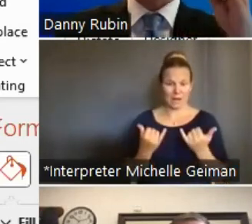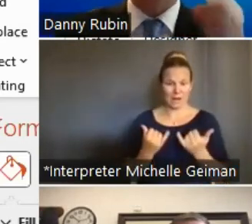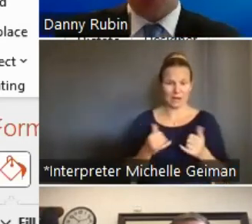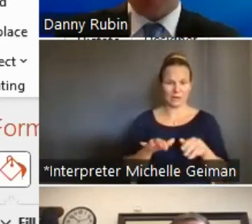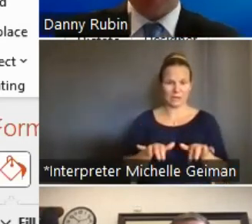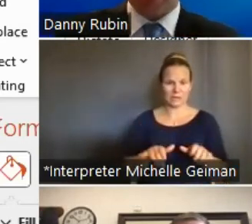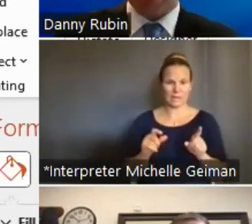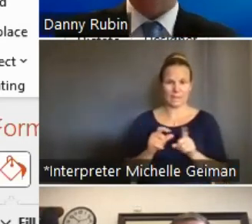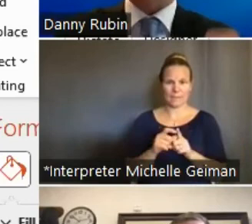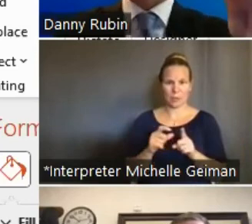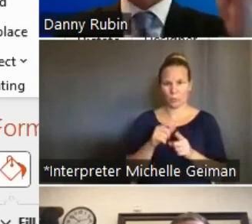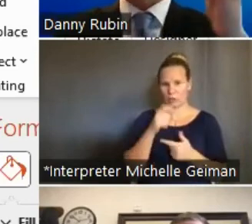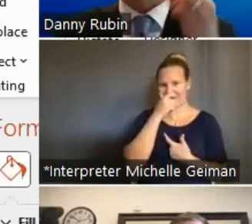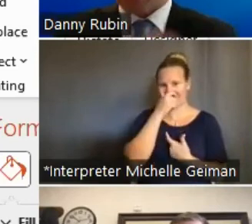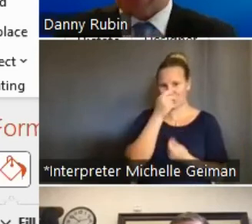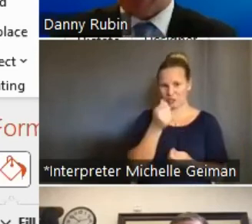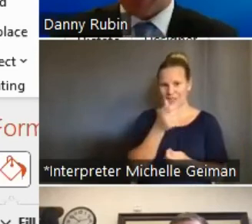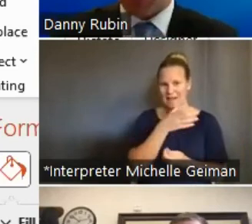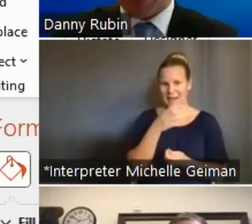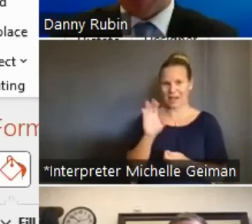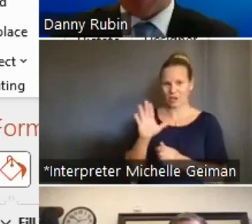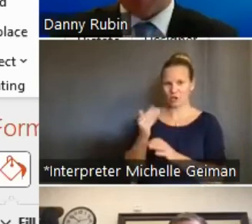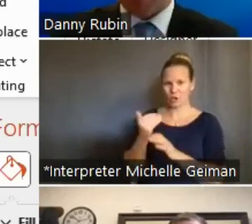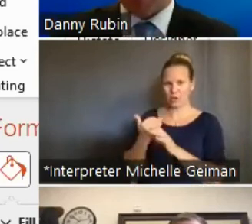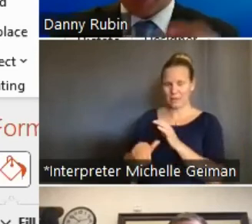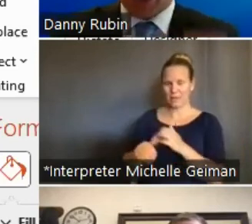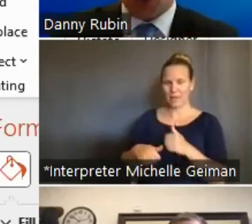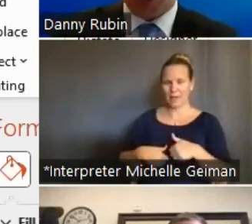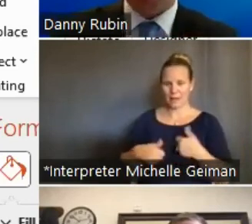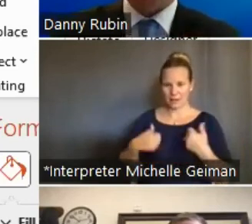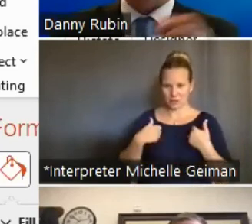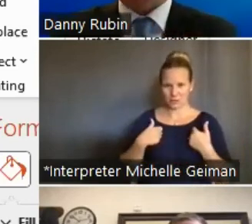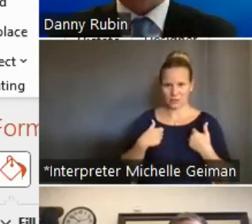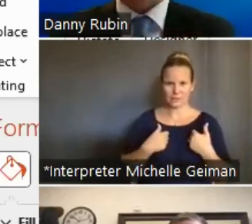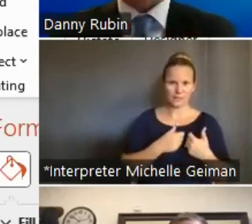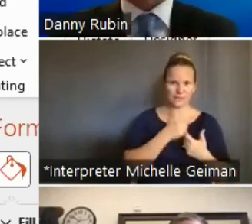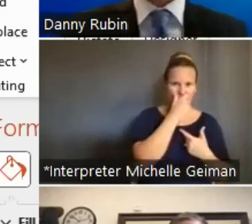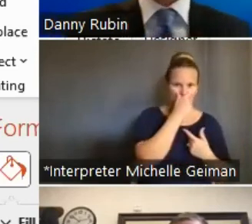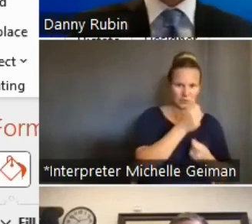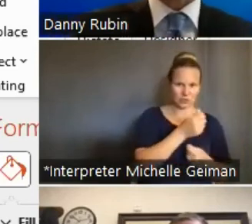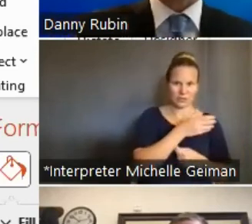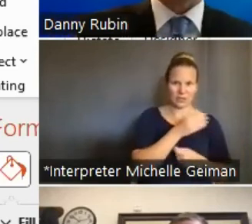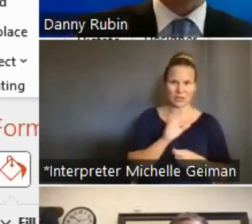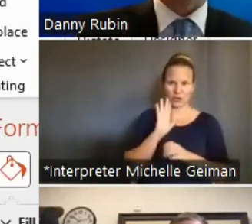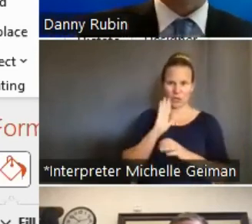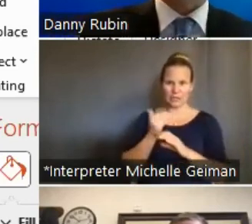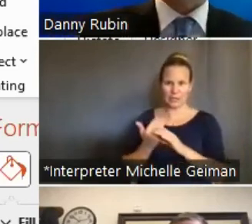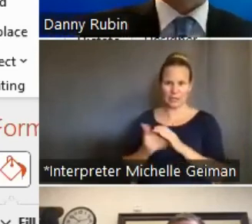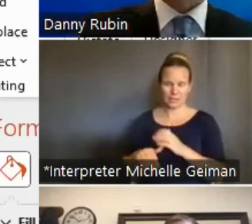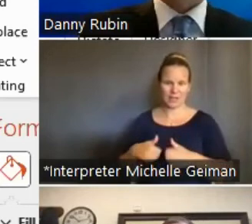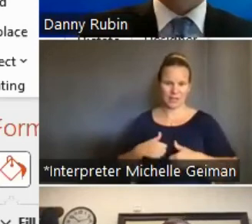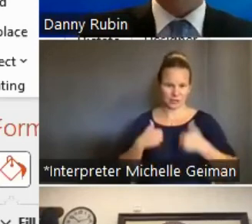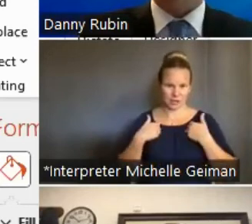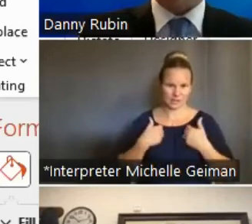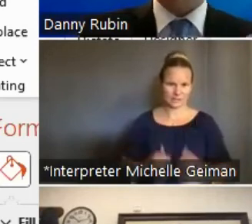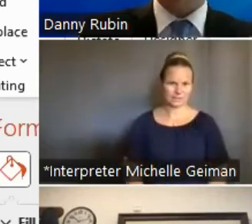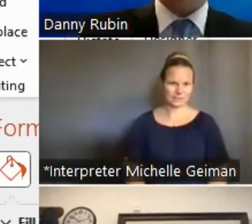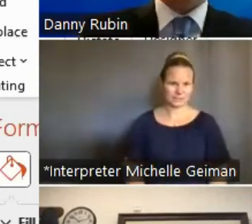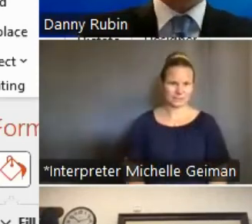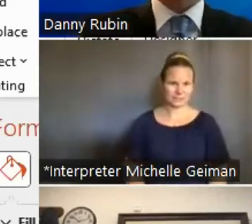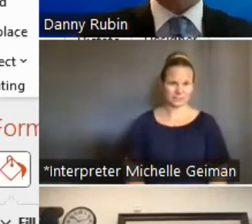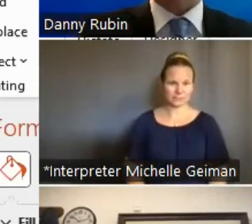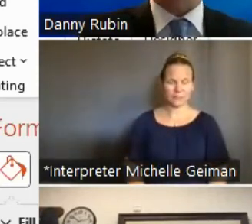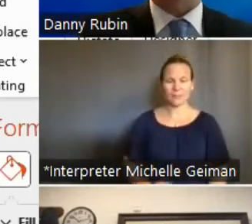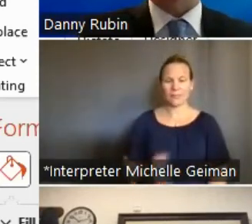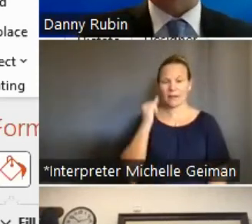the word interested and your email address, interested and your email address. And if you are new to our